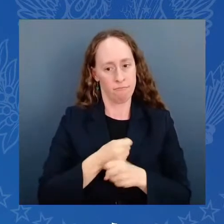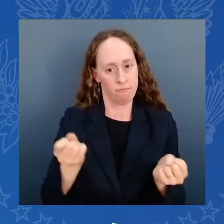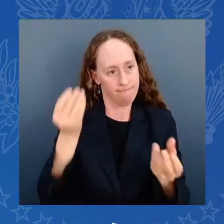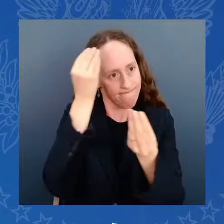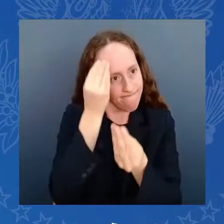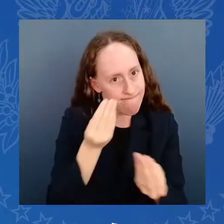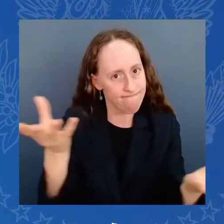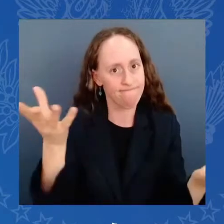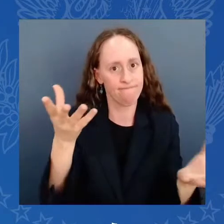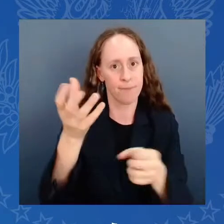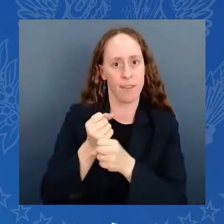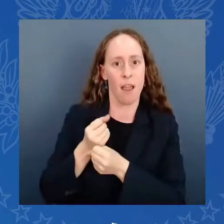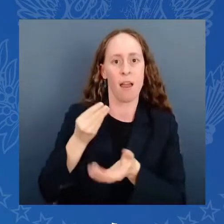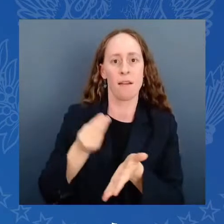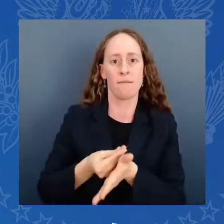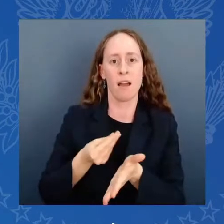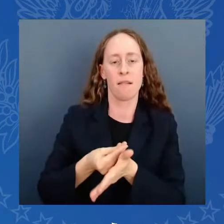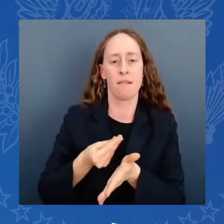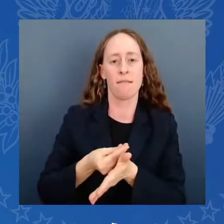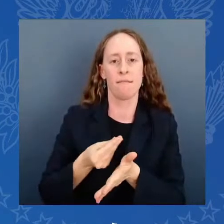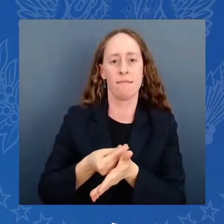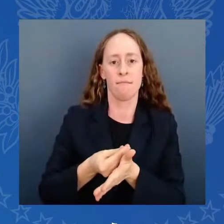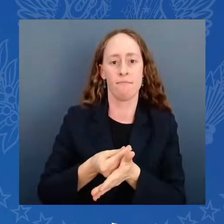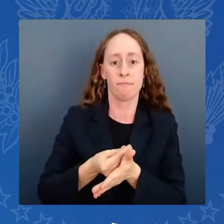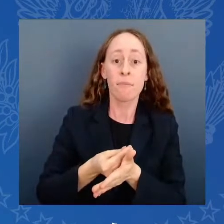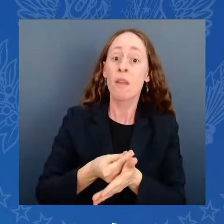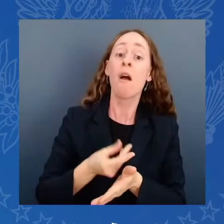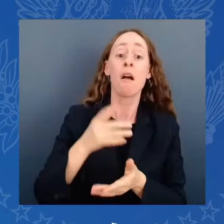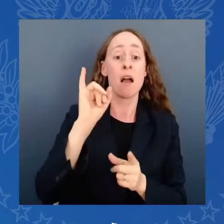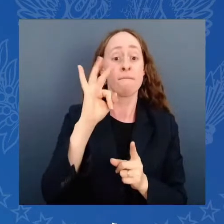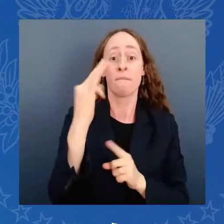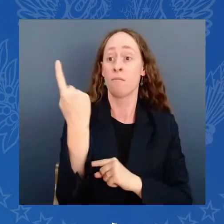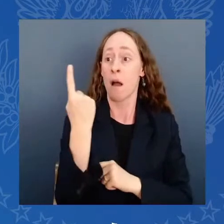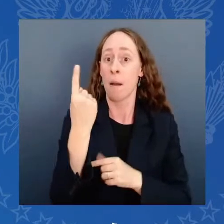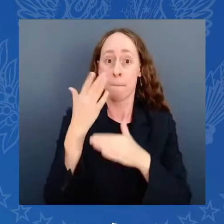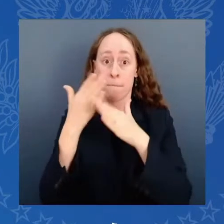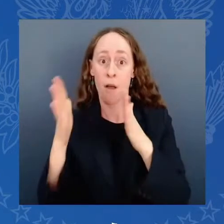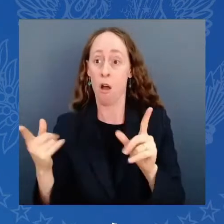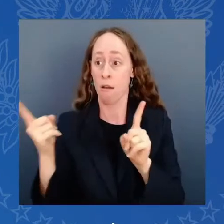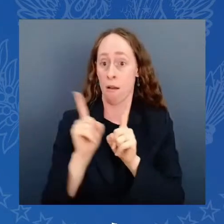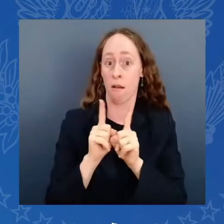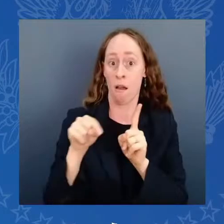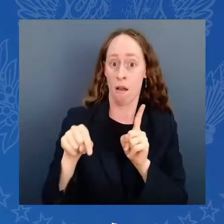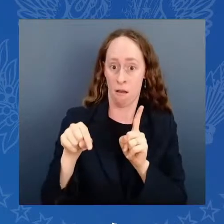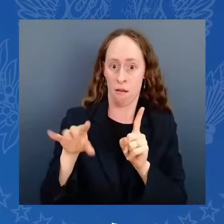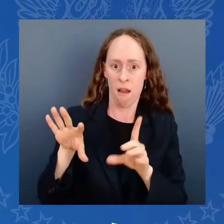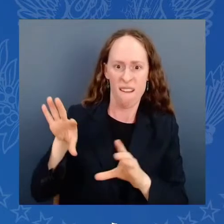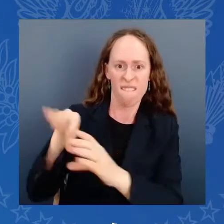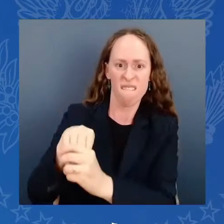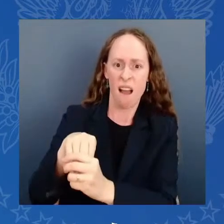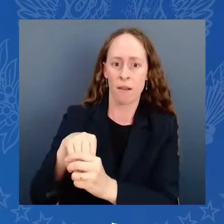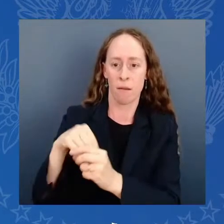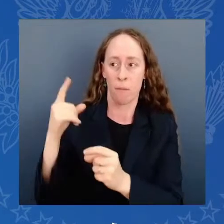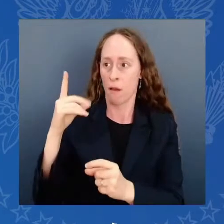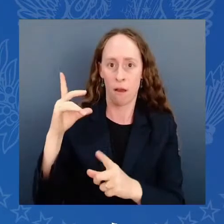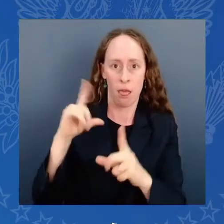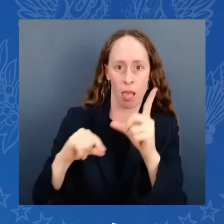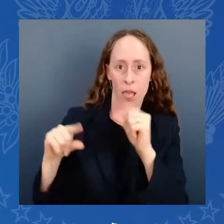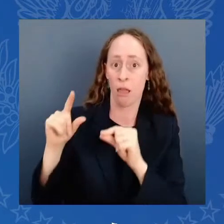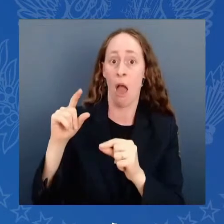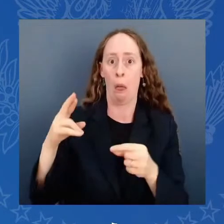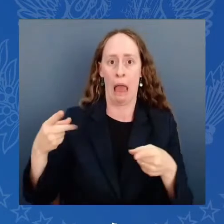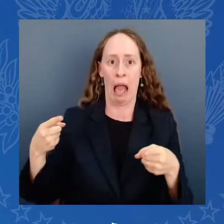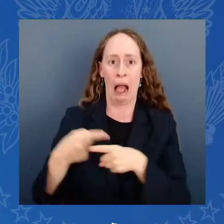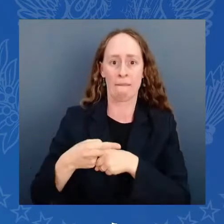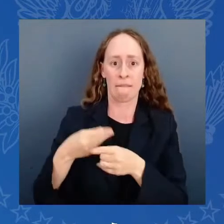have a financial or other conflict of interest. Most people don't realize that Congress passed a law decades